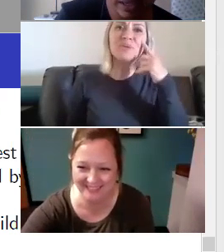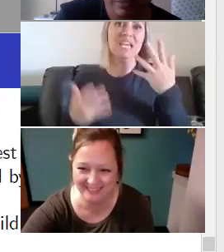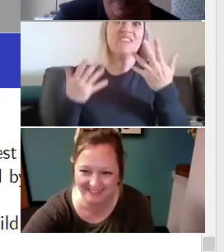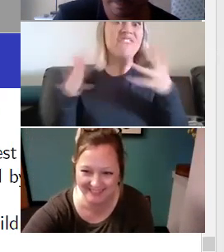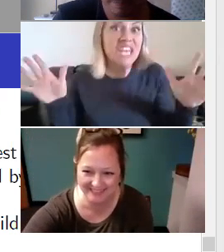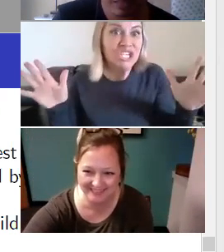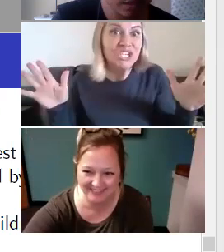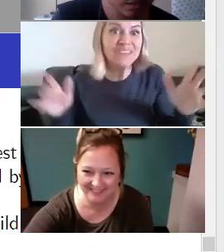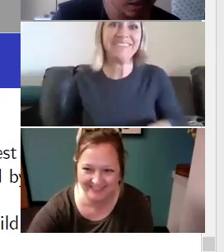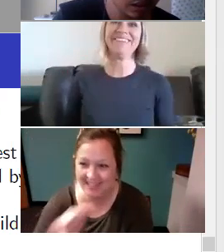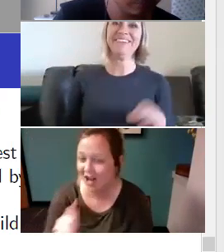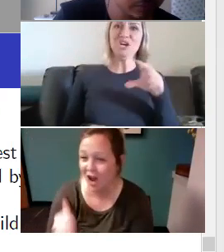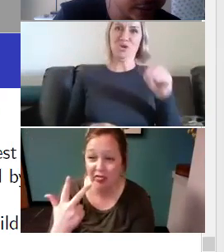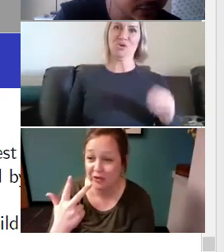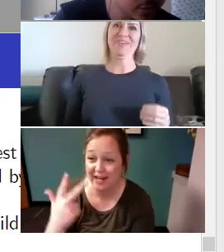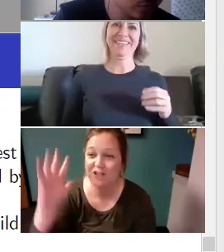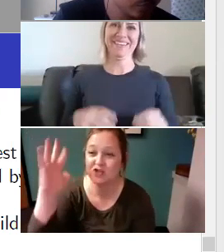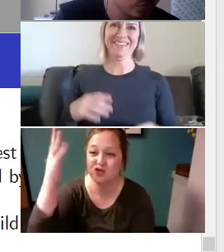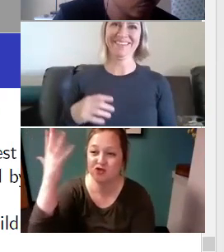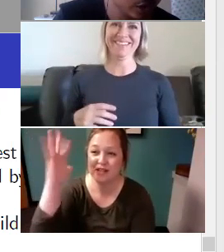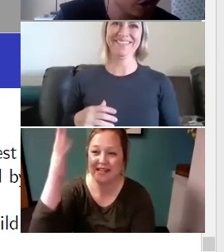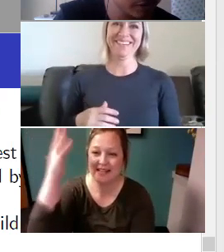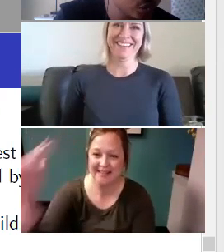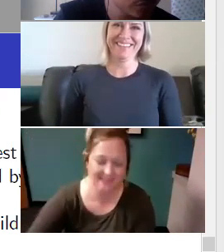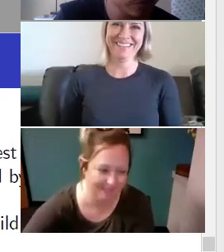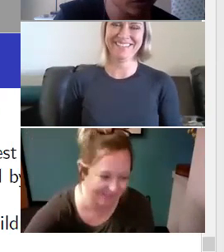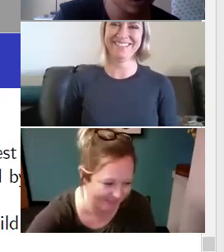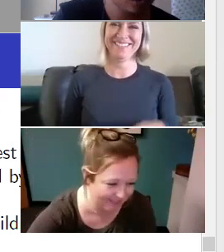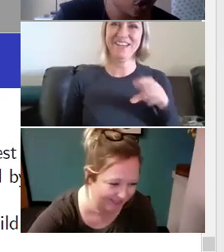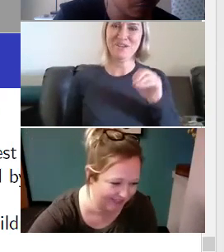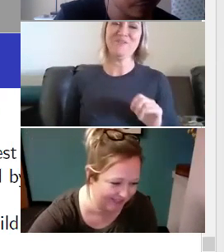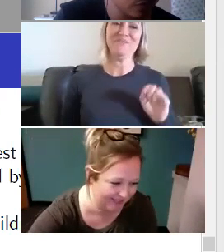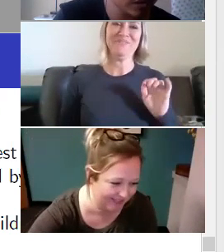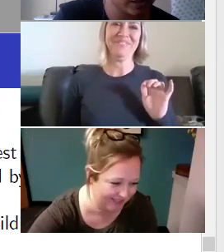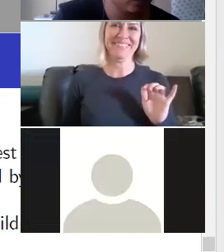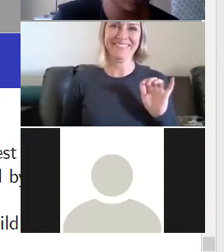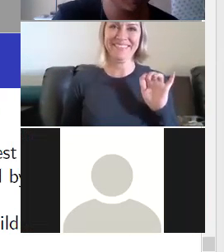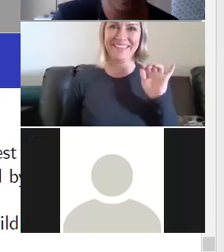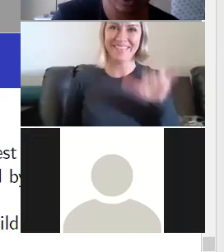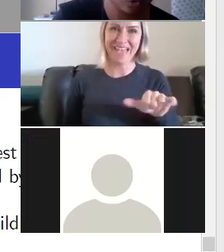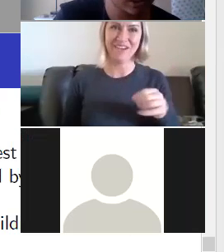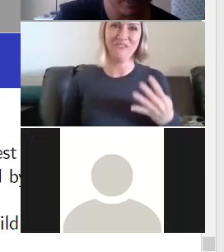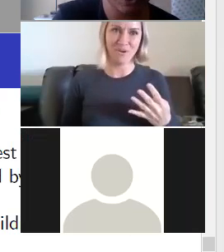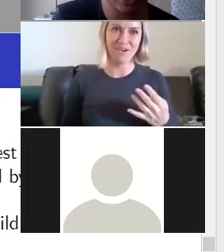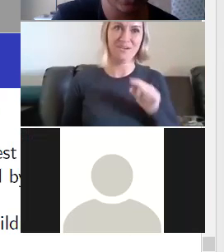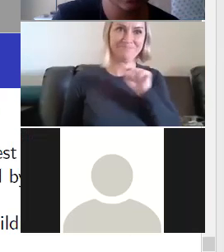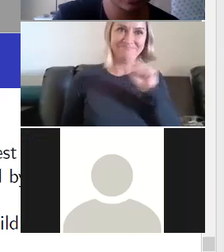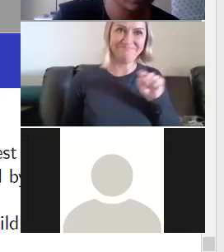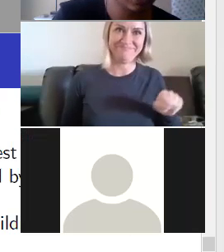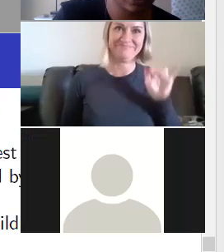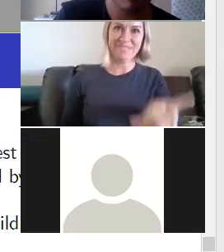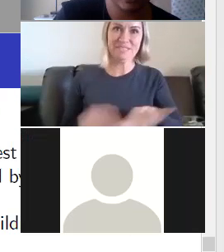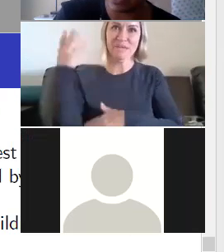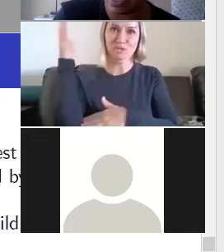So we have, yes, 1, 2, 2, 4, and 1, 3. Those are my tree